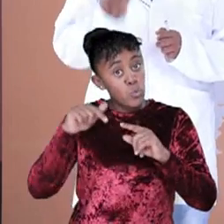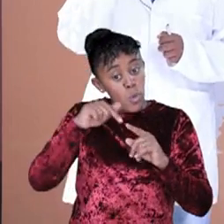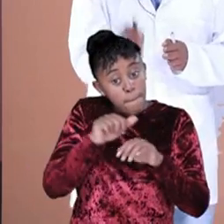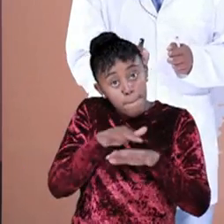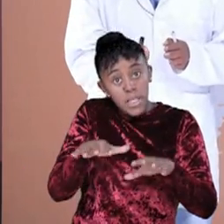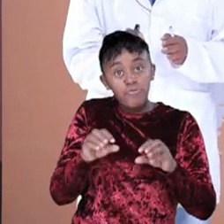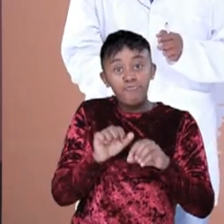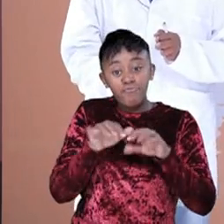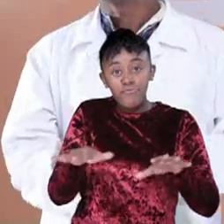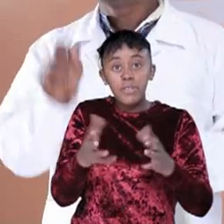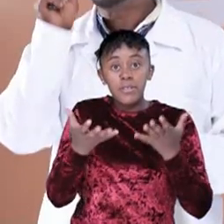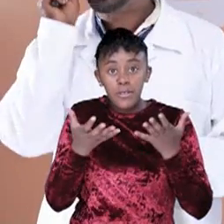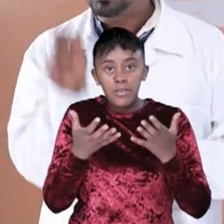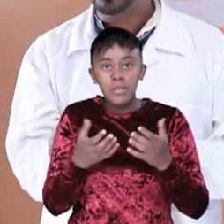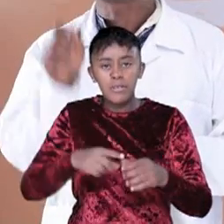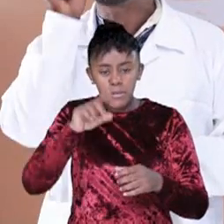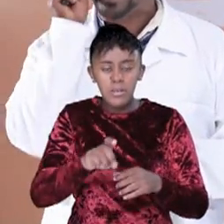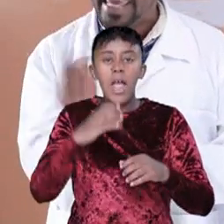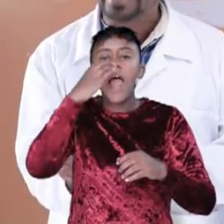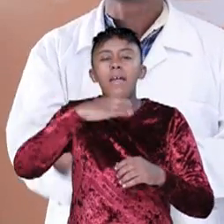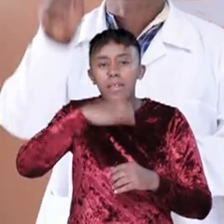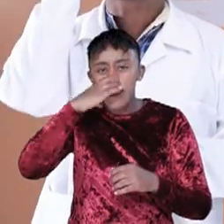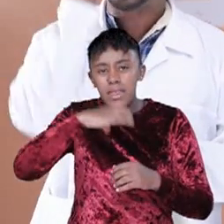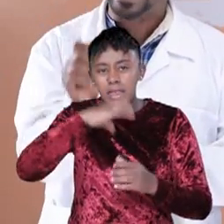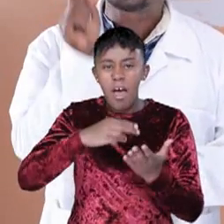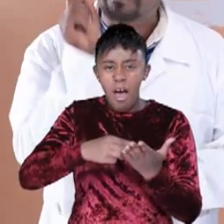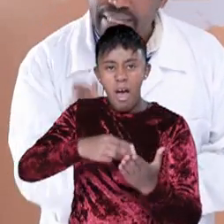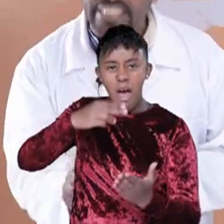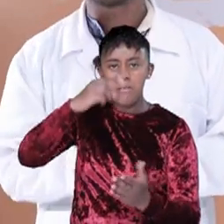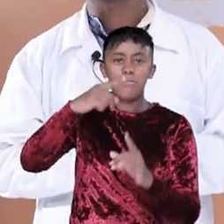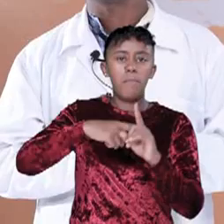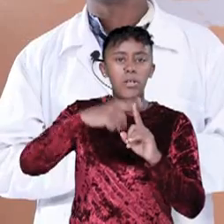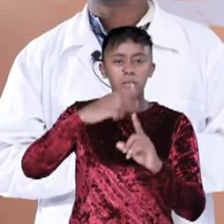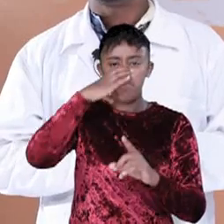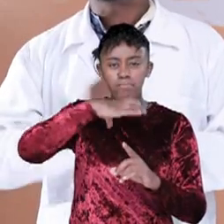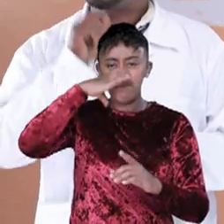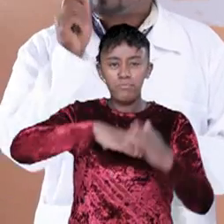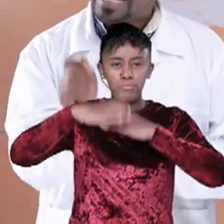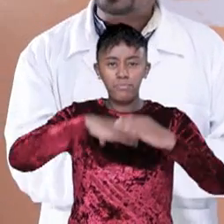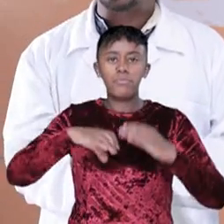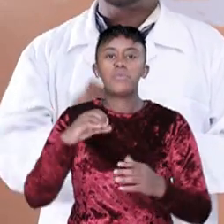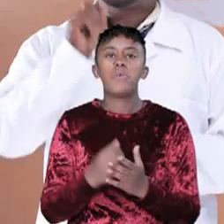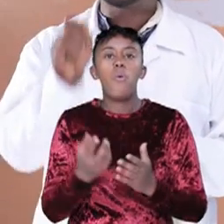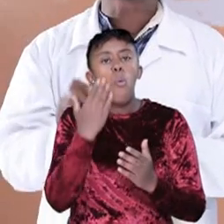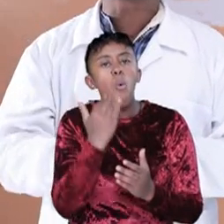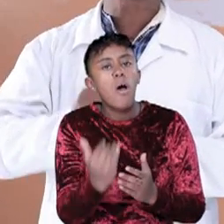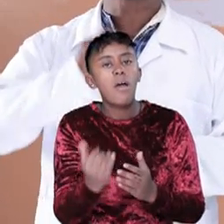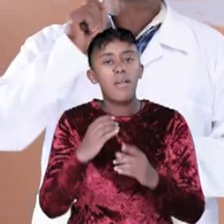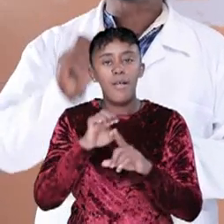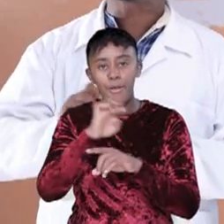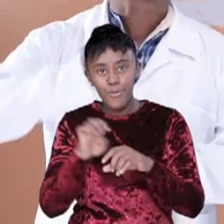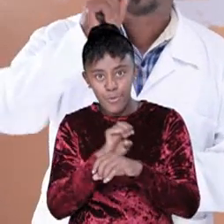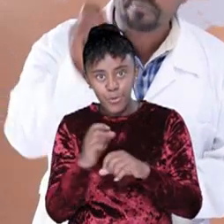electron from this metal surface, we should have to heat to high temperatures. So while that electron